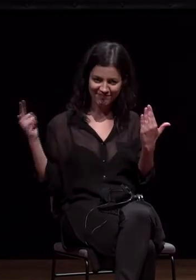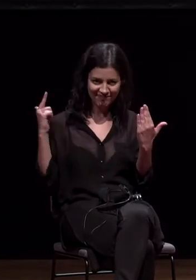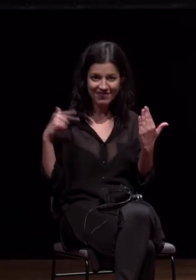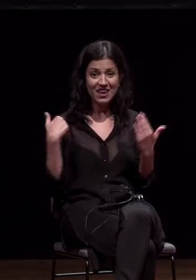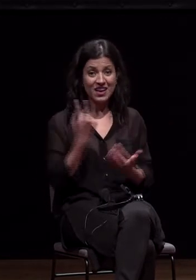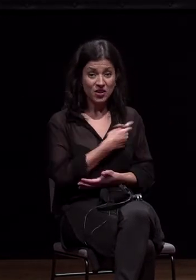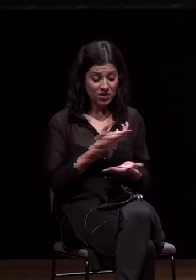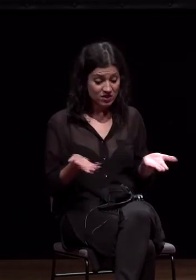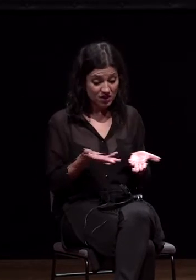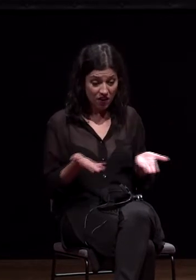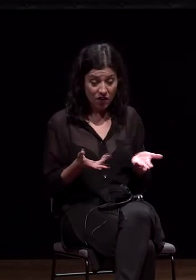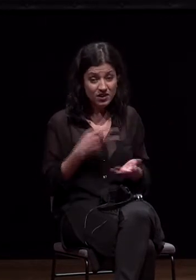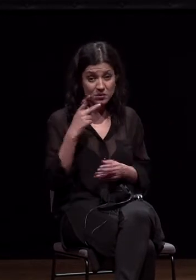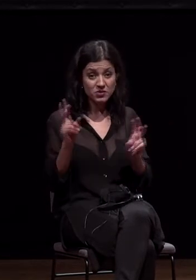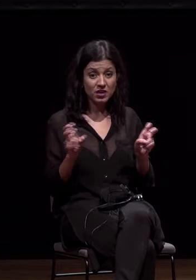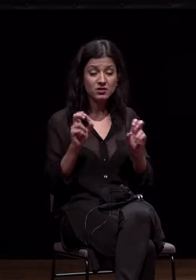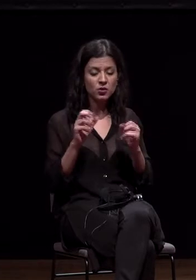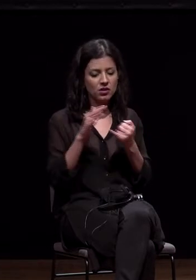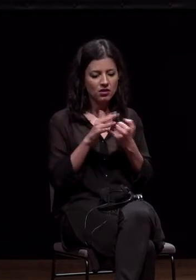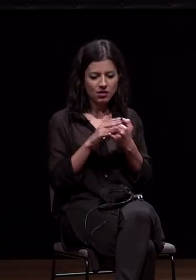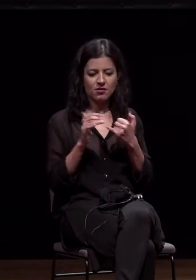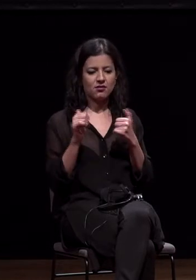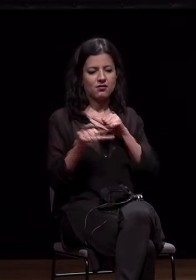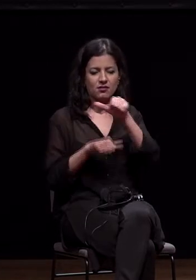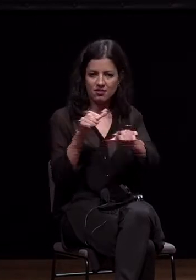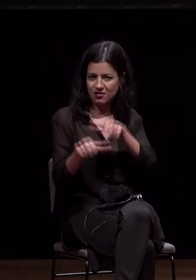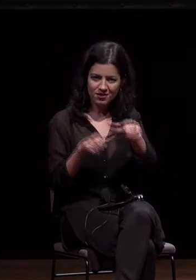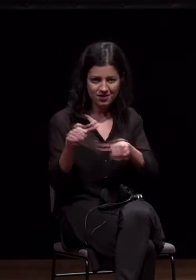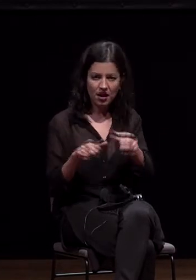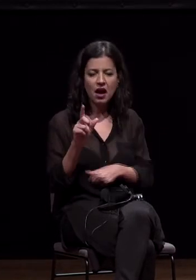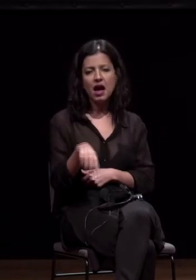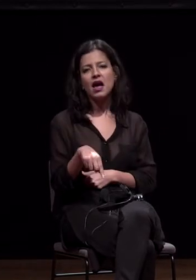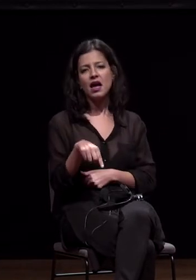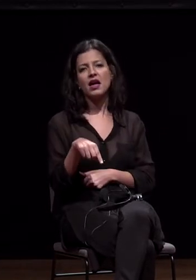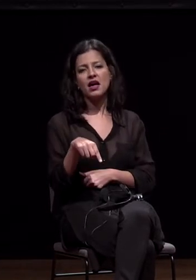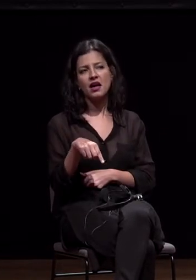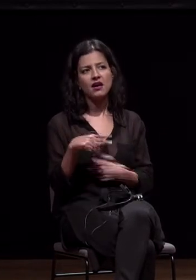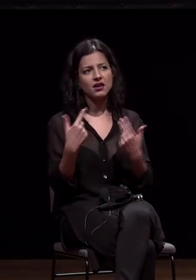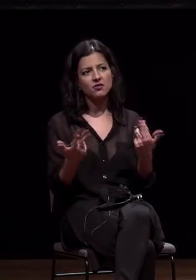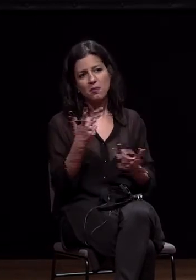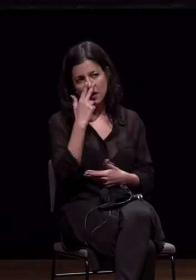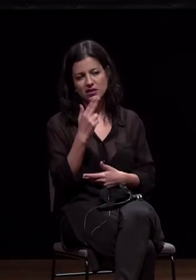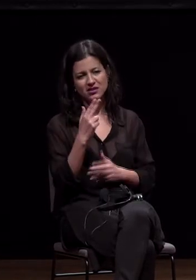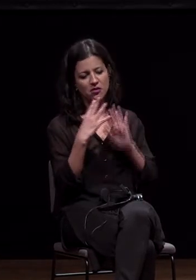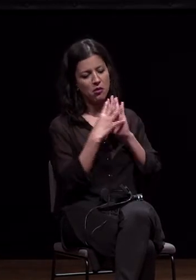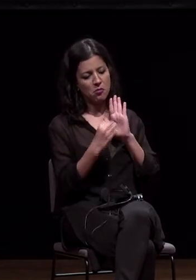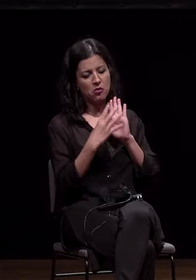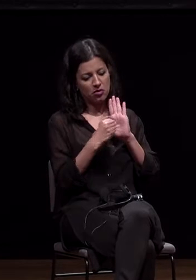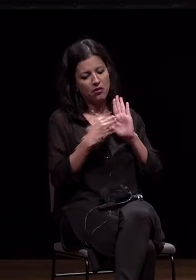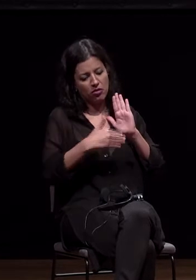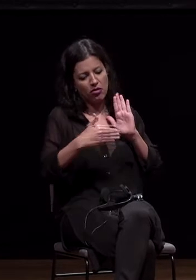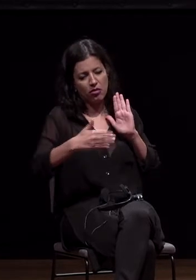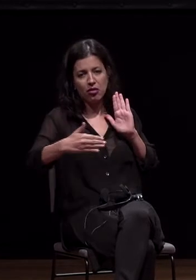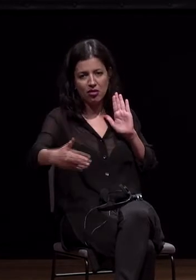estamos hablando de reforma institucional, ¿no? O sea, pero me da la sensación de que estos modelos como que nos molestan demasiado porque hasta